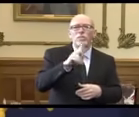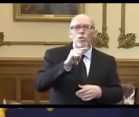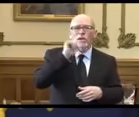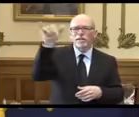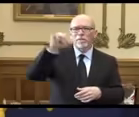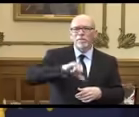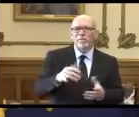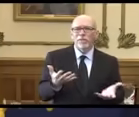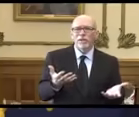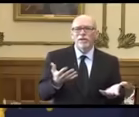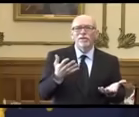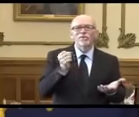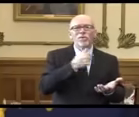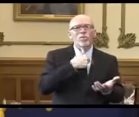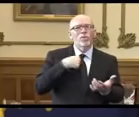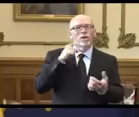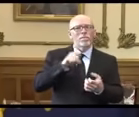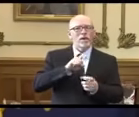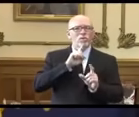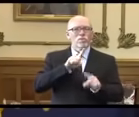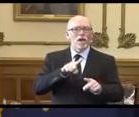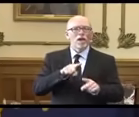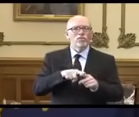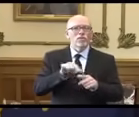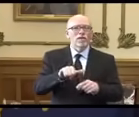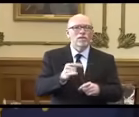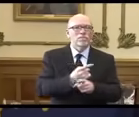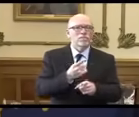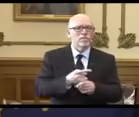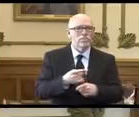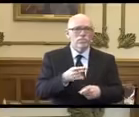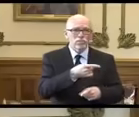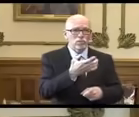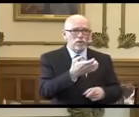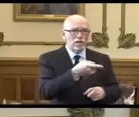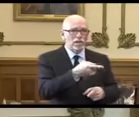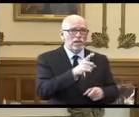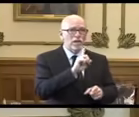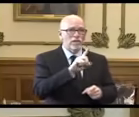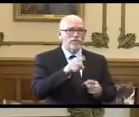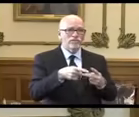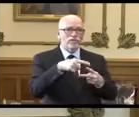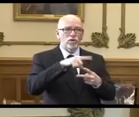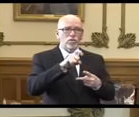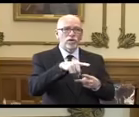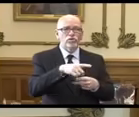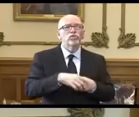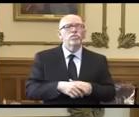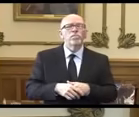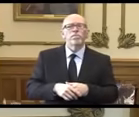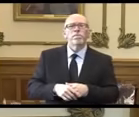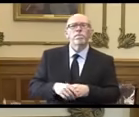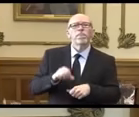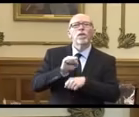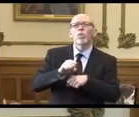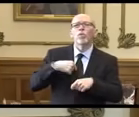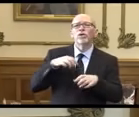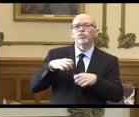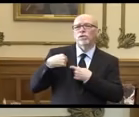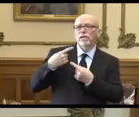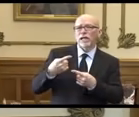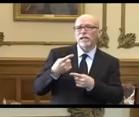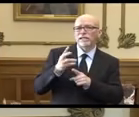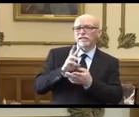we have the ability to respond to that. You want to take the first question? Sure. So the work that we've been doing over the